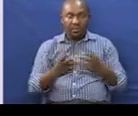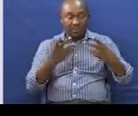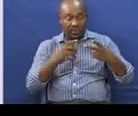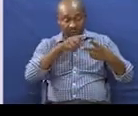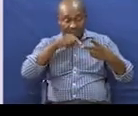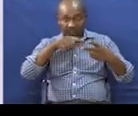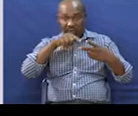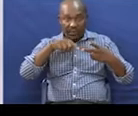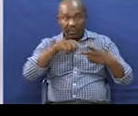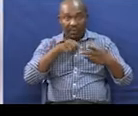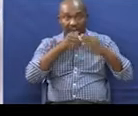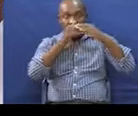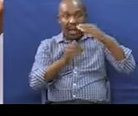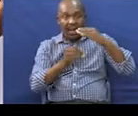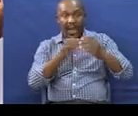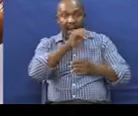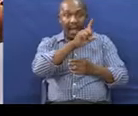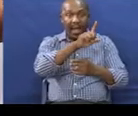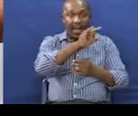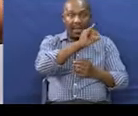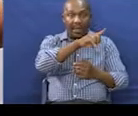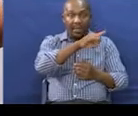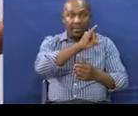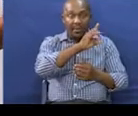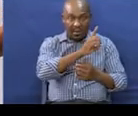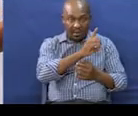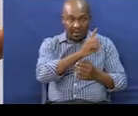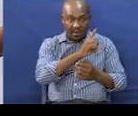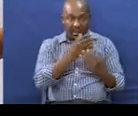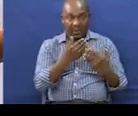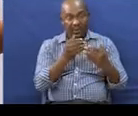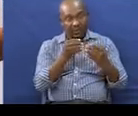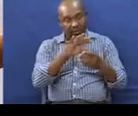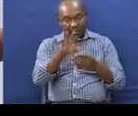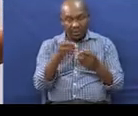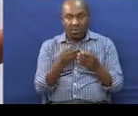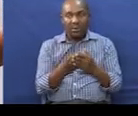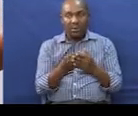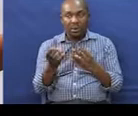solid under room temperature or